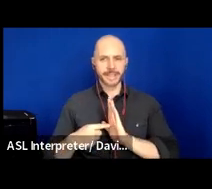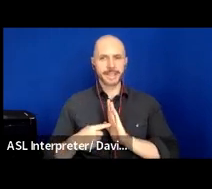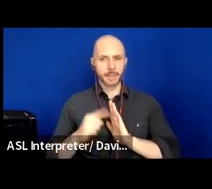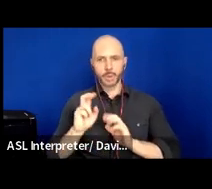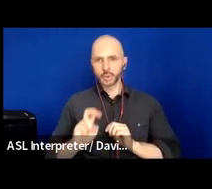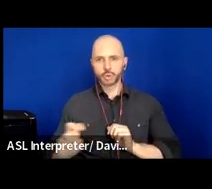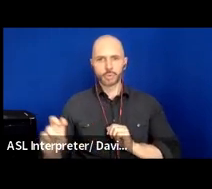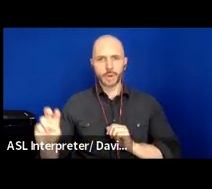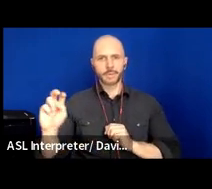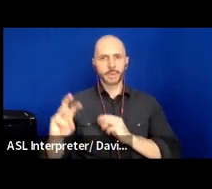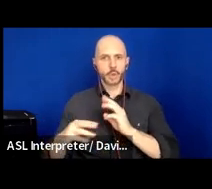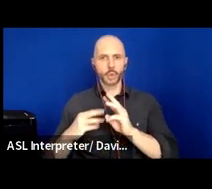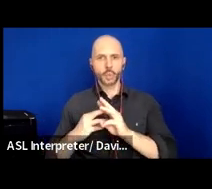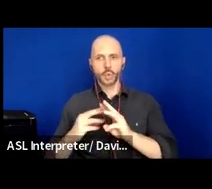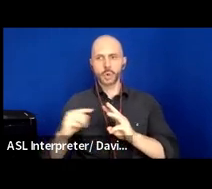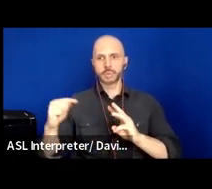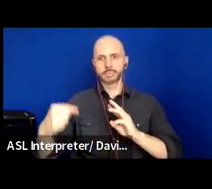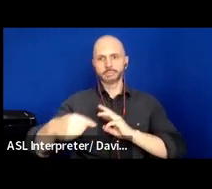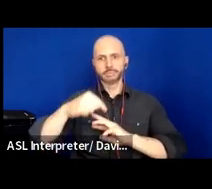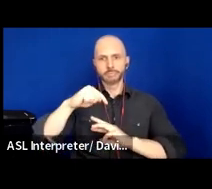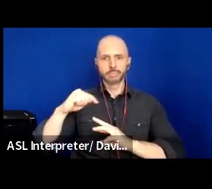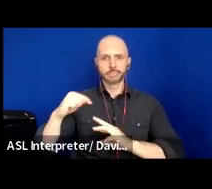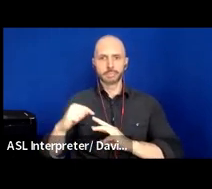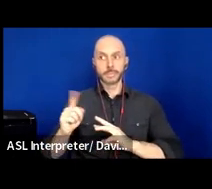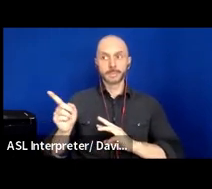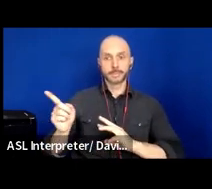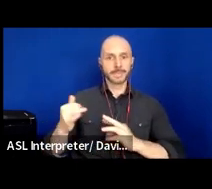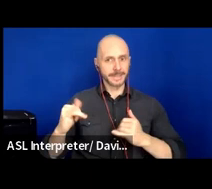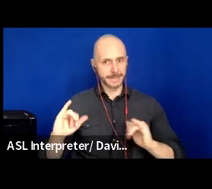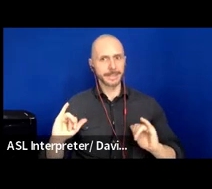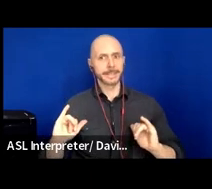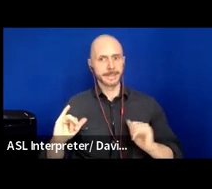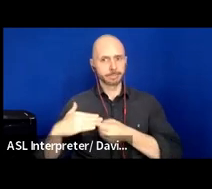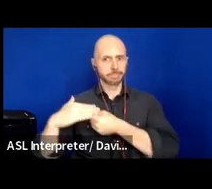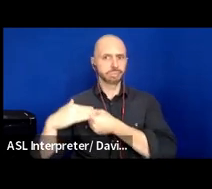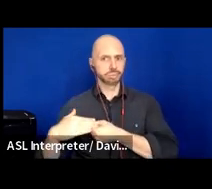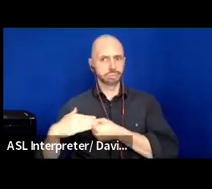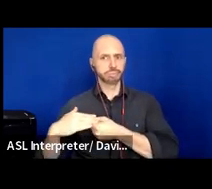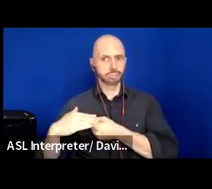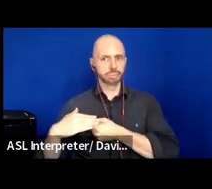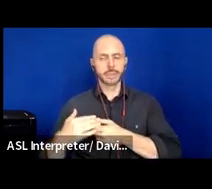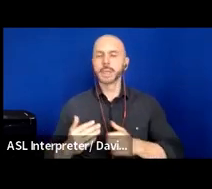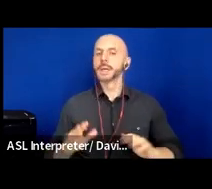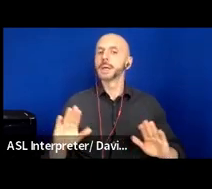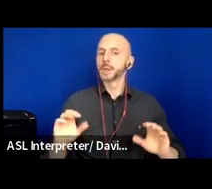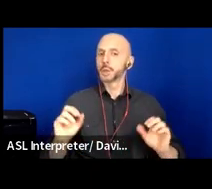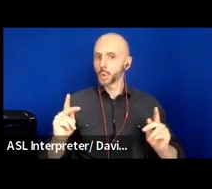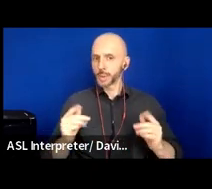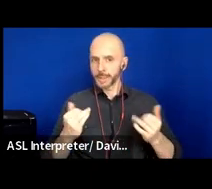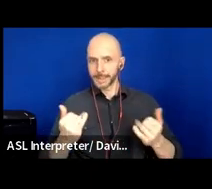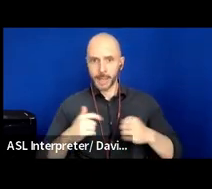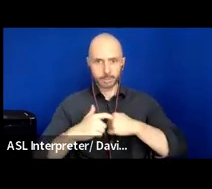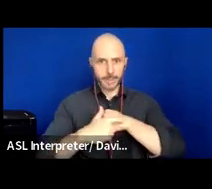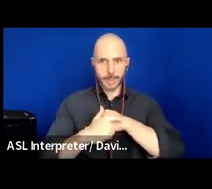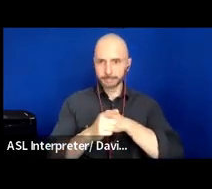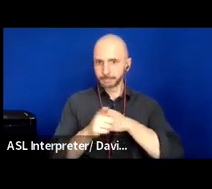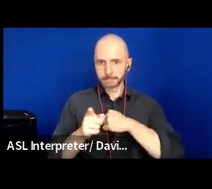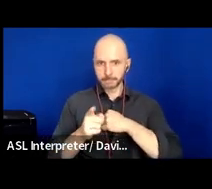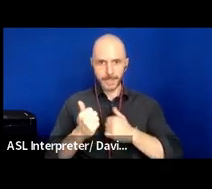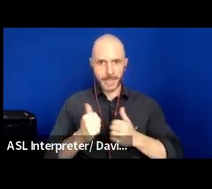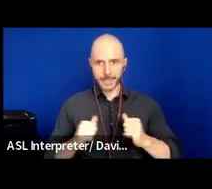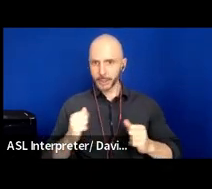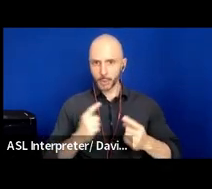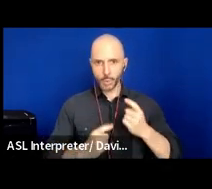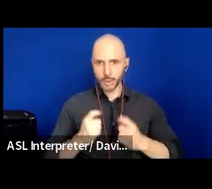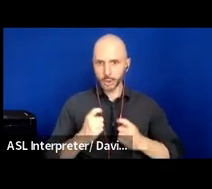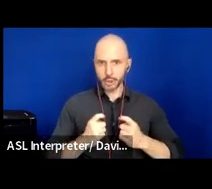at this point, then, I'm going to see if there are any further reflections or questions or comments